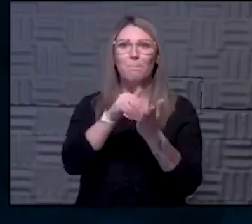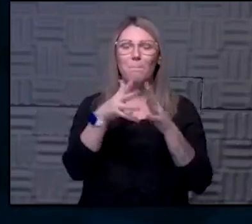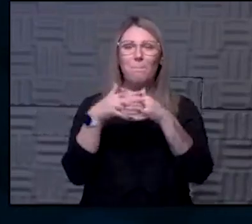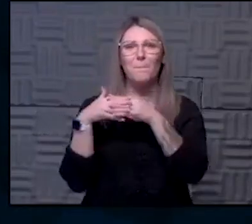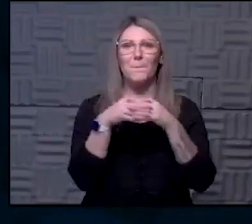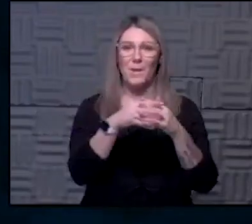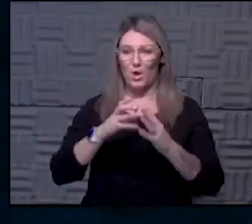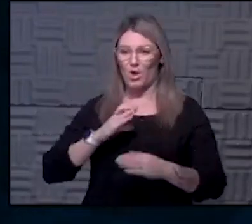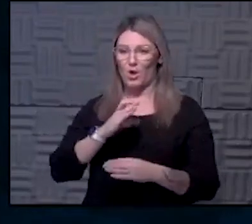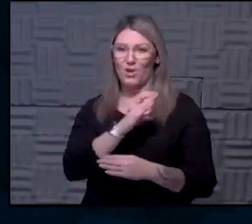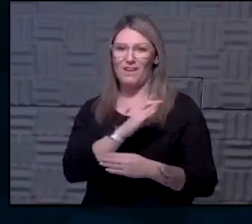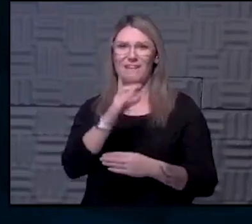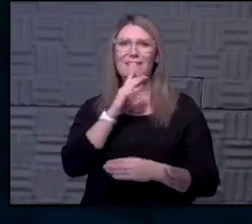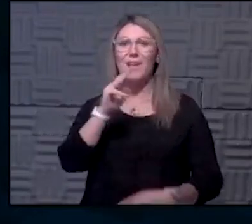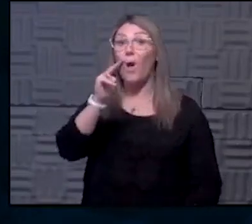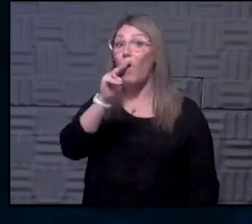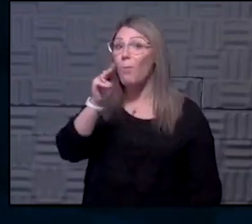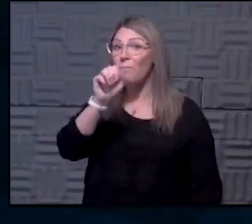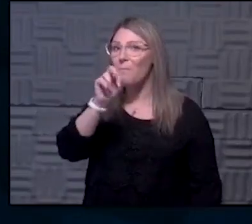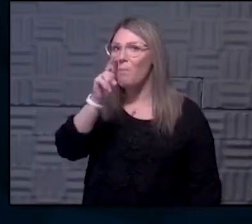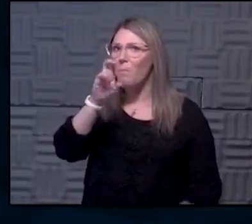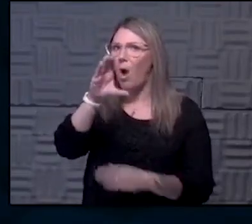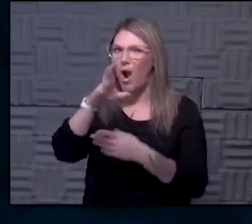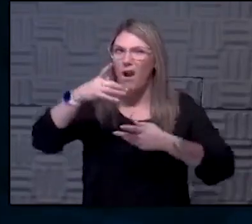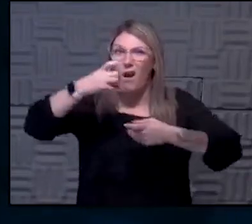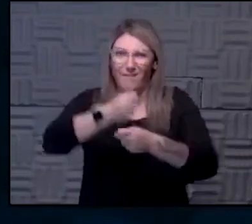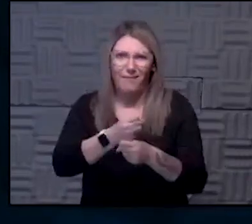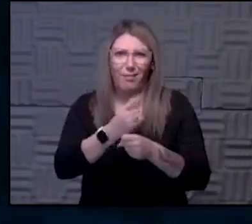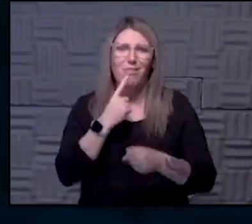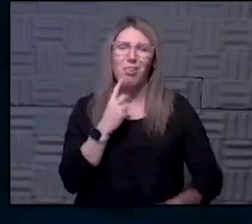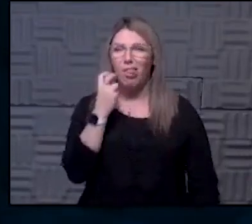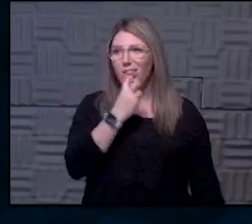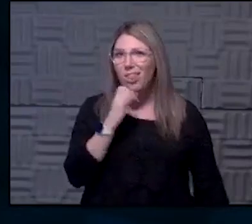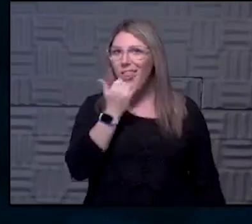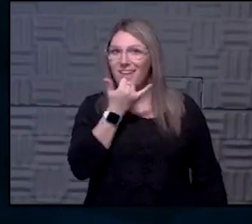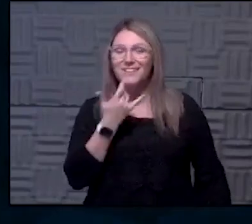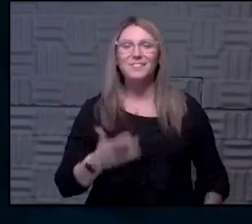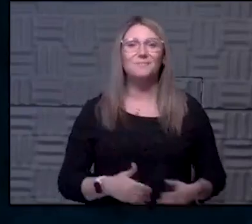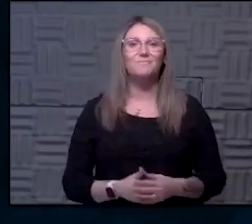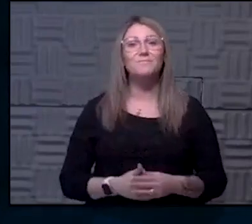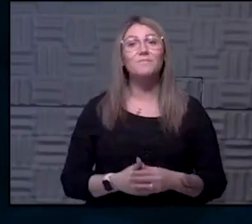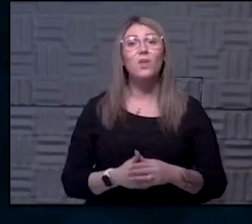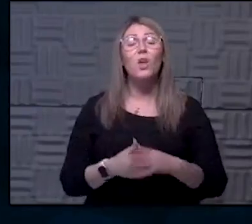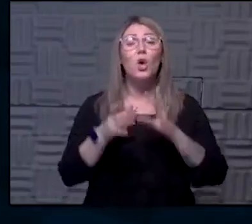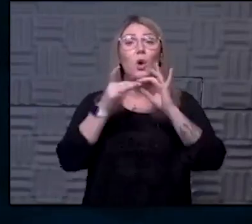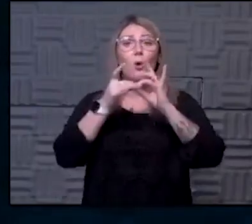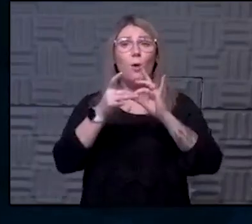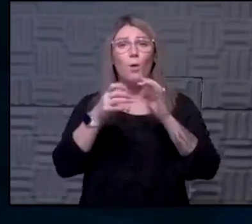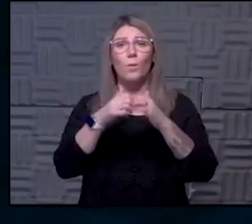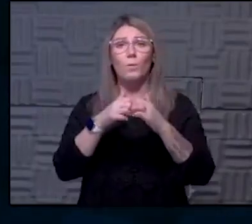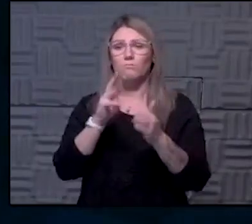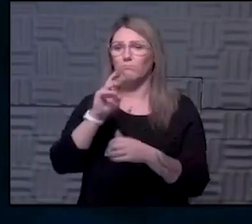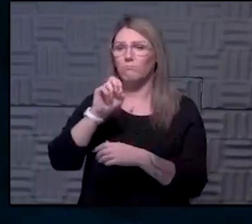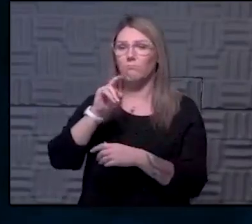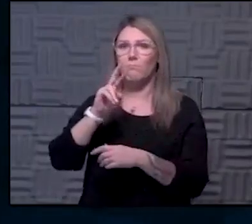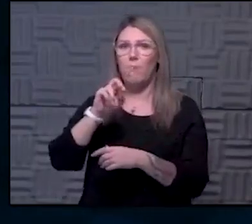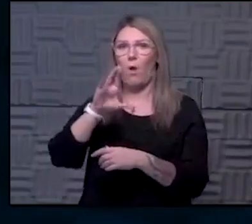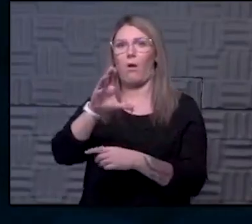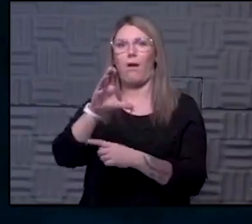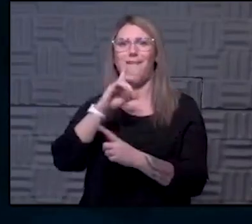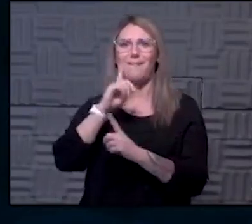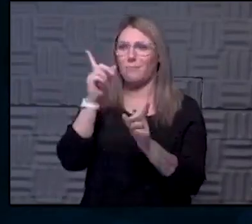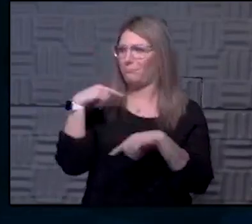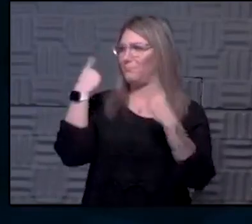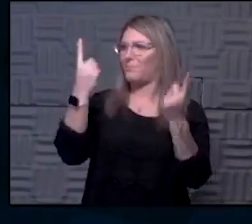with MARC because it's so much easier to say, otherwise I'll stumble all the time. We've been partnering with MARC throughout this. Dr. Stowe,